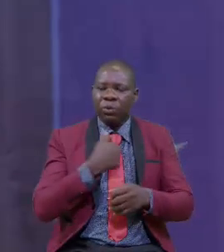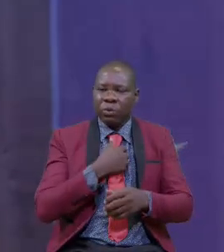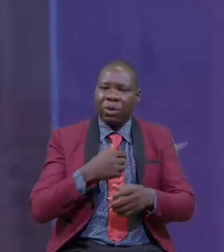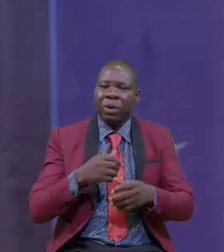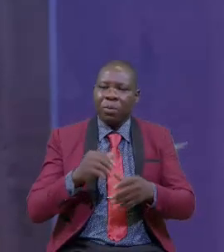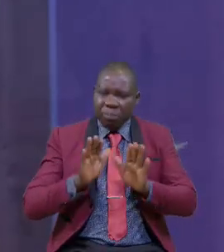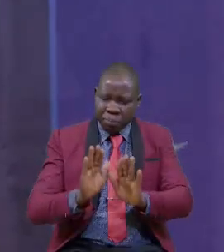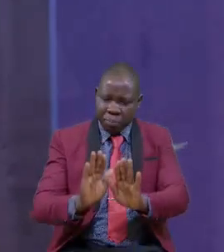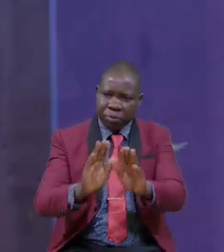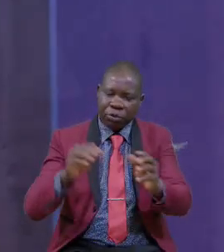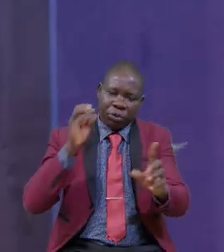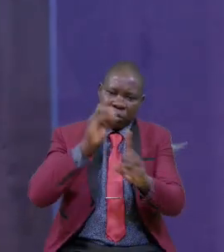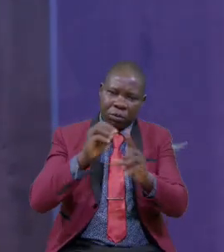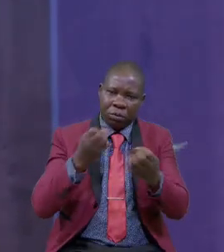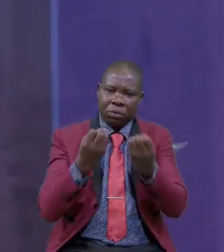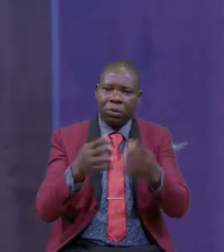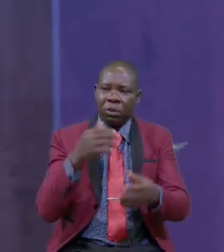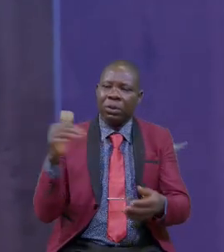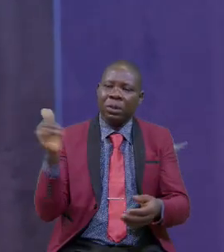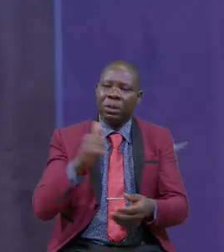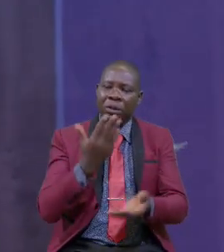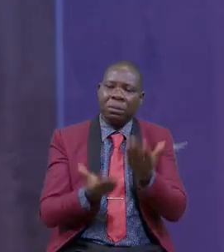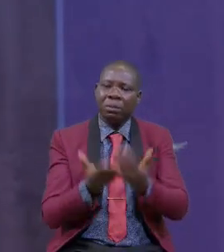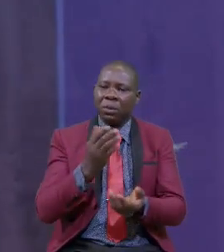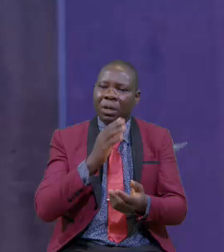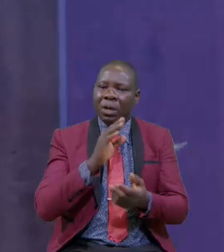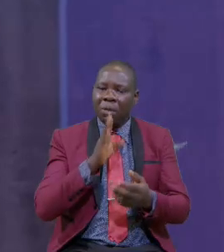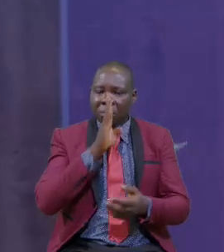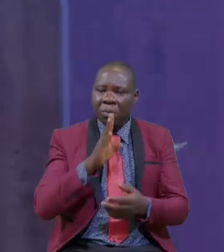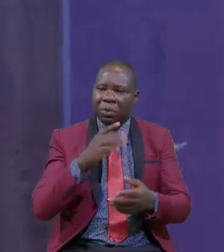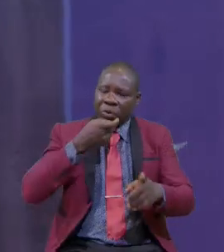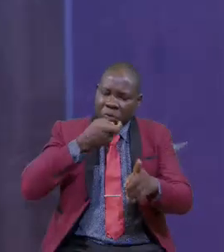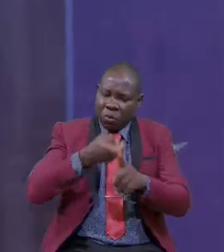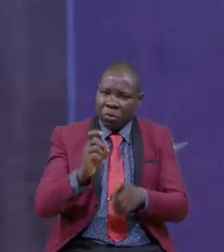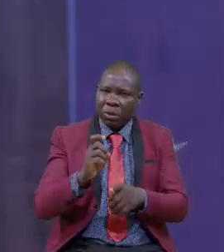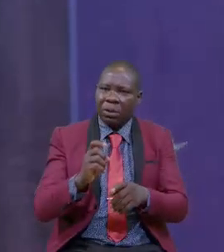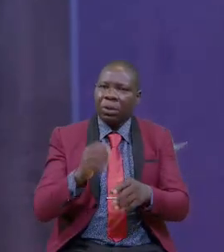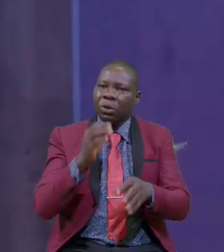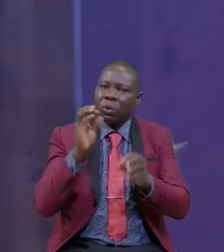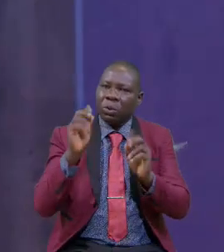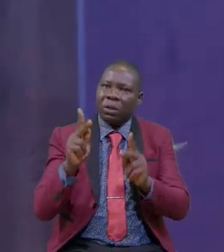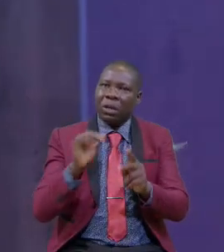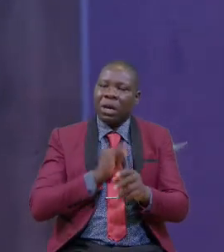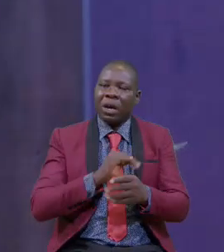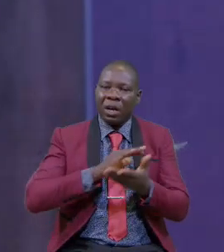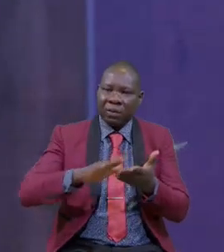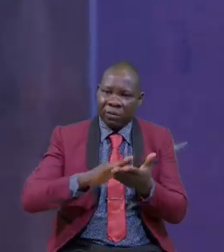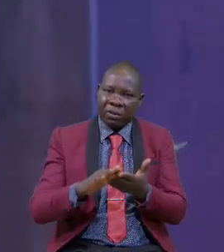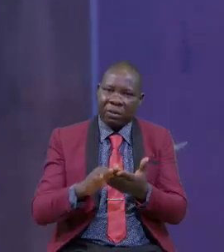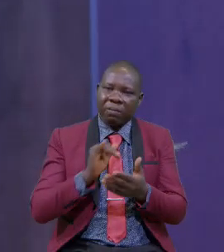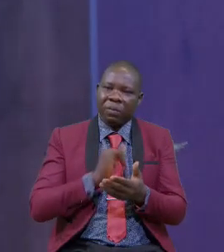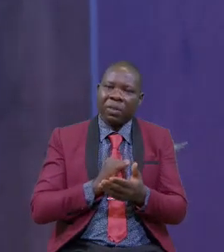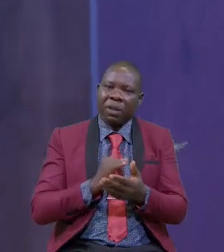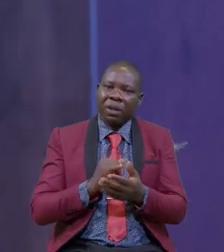appeared to have reconciled. I forgive. I pardon. But would you notice, until the end